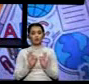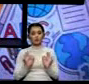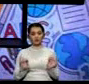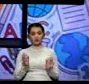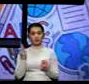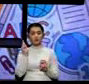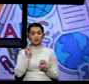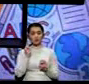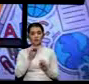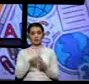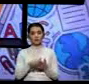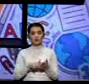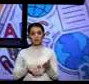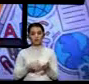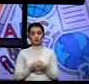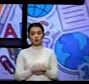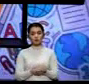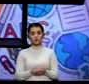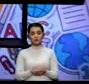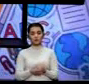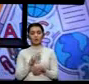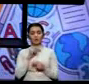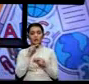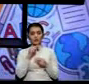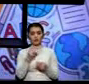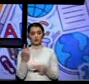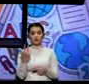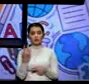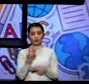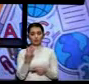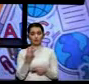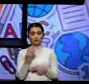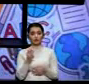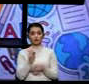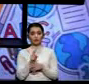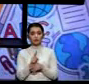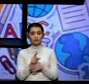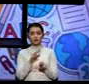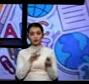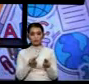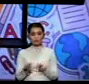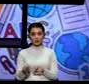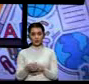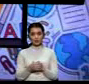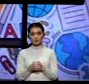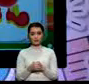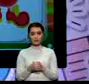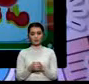endi darsimizni davom ettiramiz. Diqqat bilan 4-topshiriqni kuzatamiz.